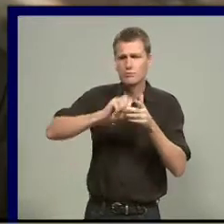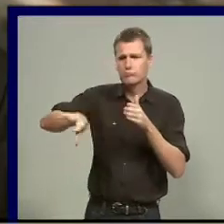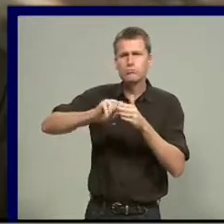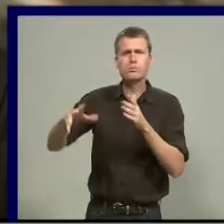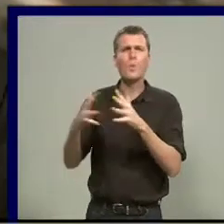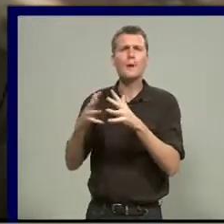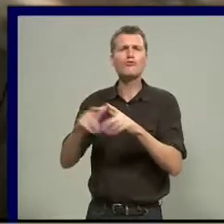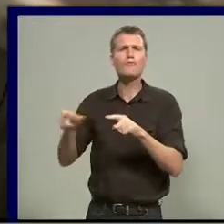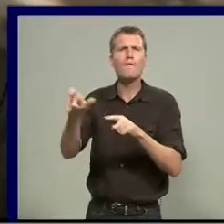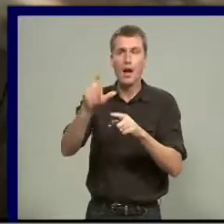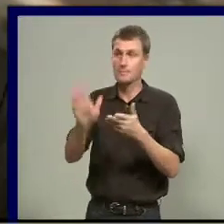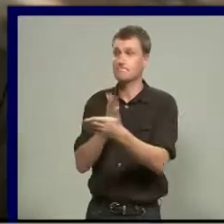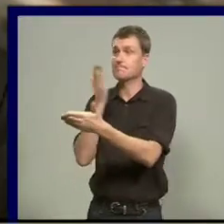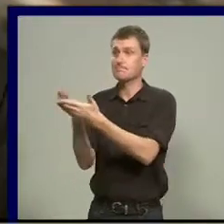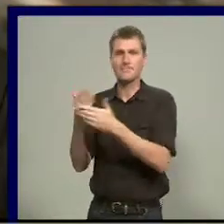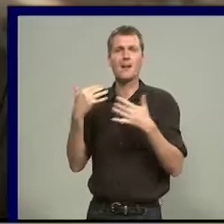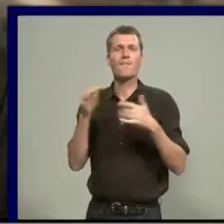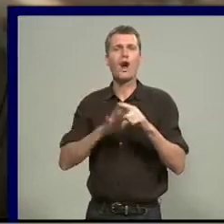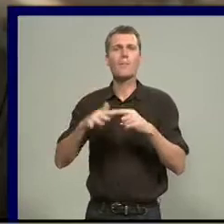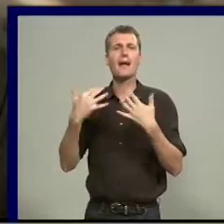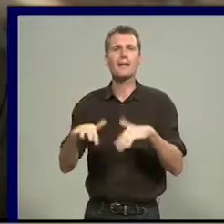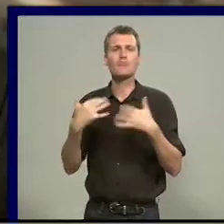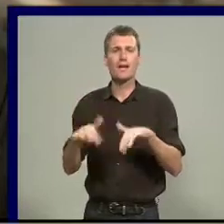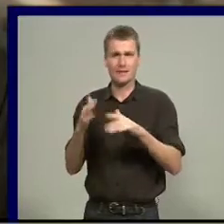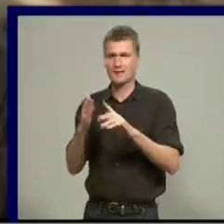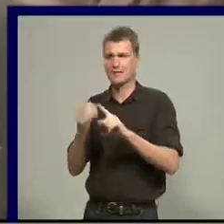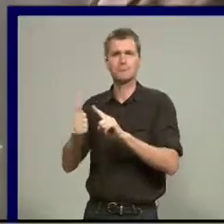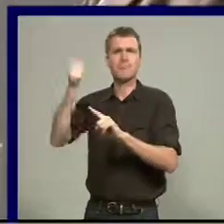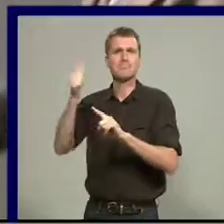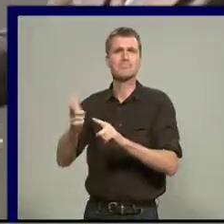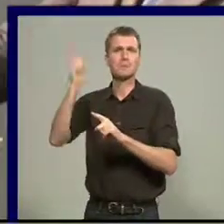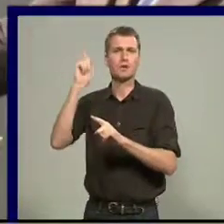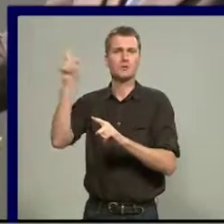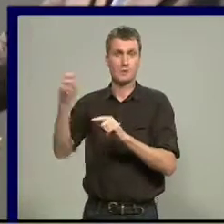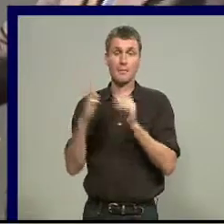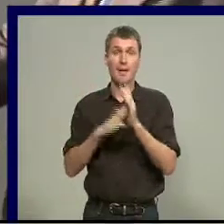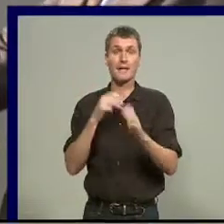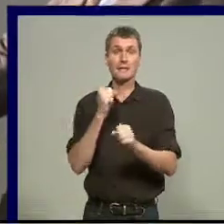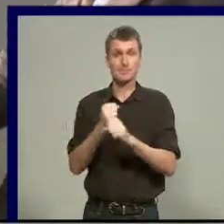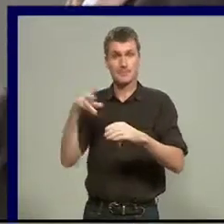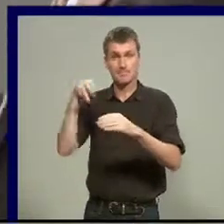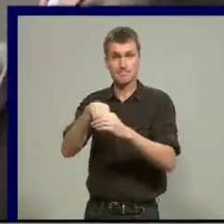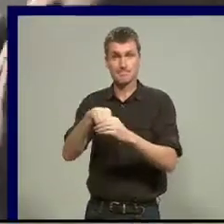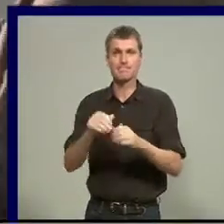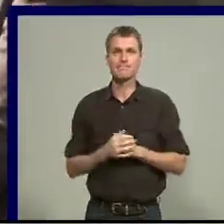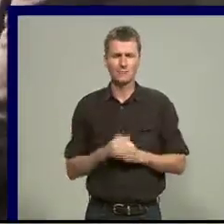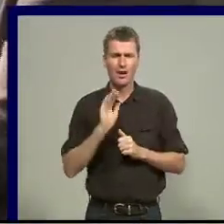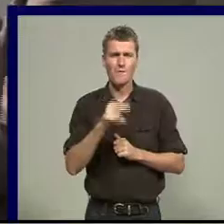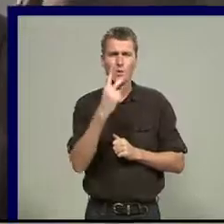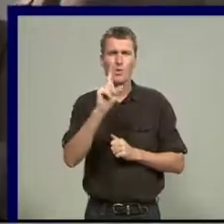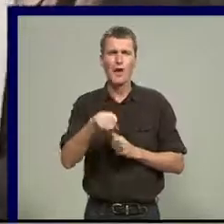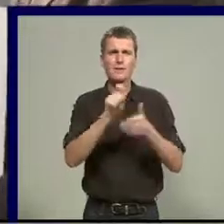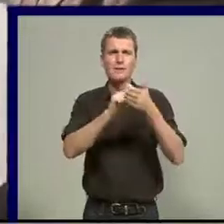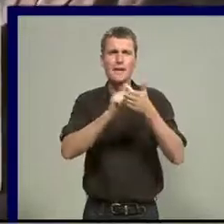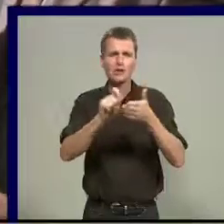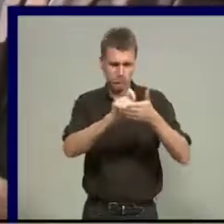to Environment Canterbury's Chief Executive. Marcus Gibbs was there. Handing over more than 2,000 signatures to